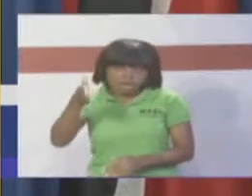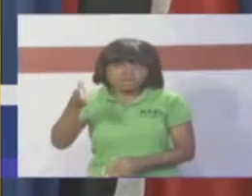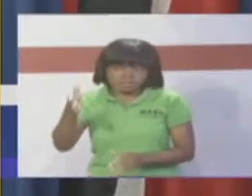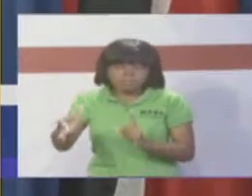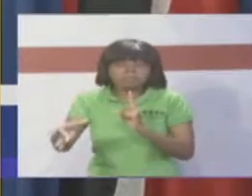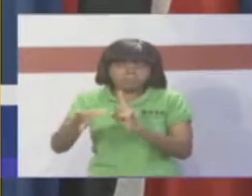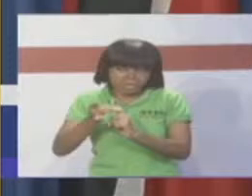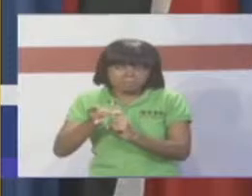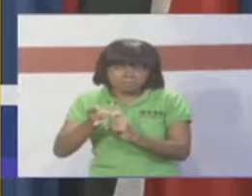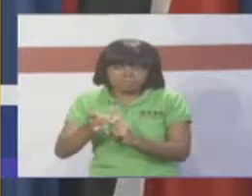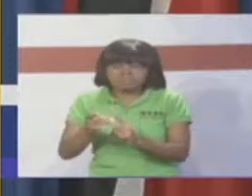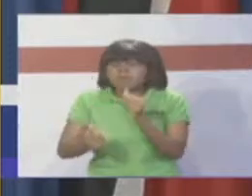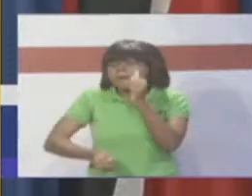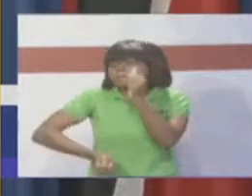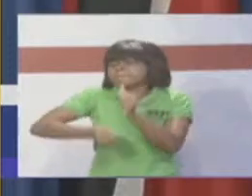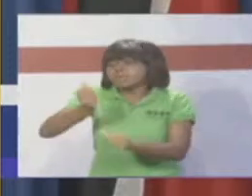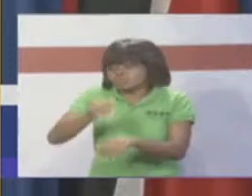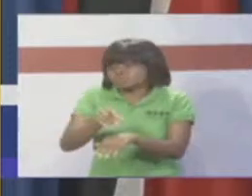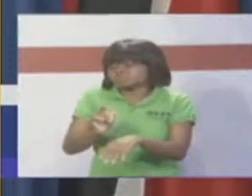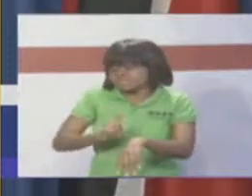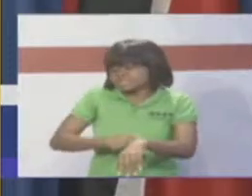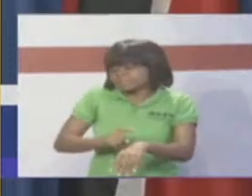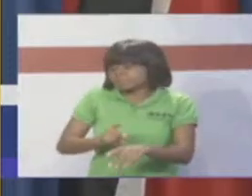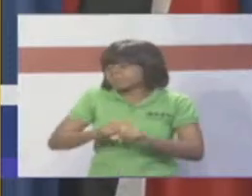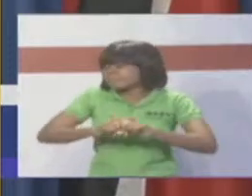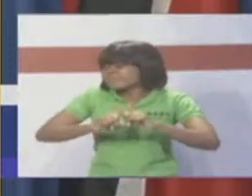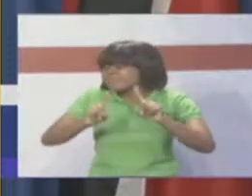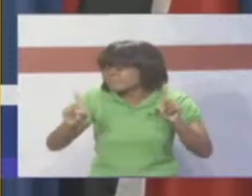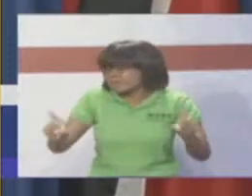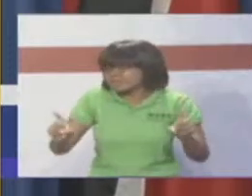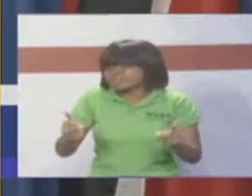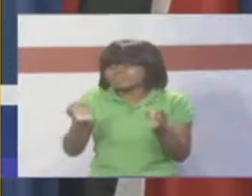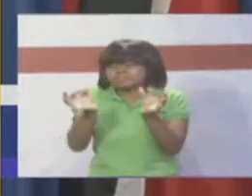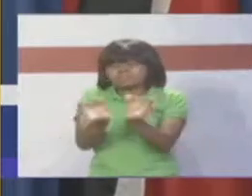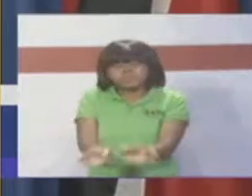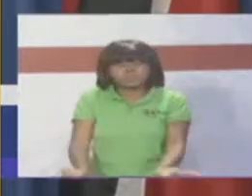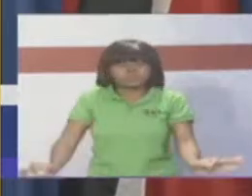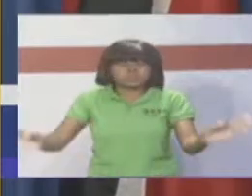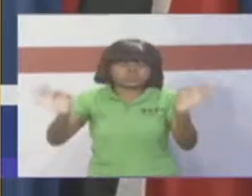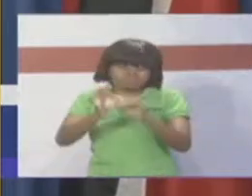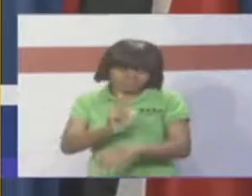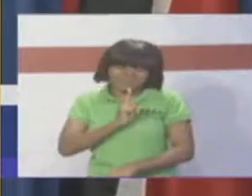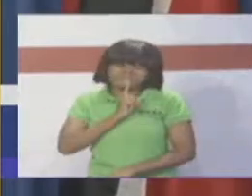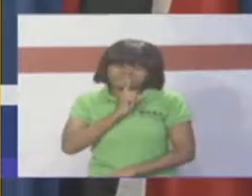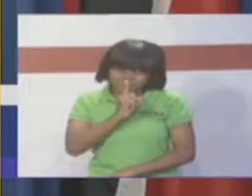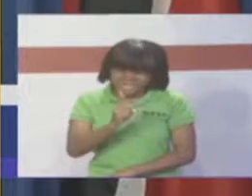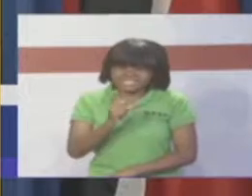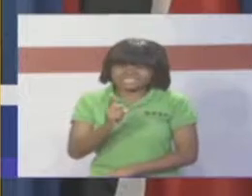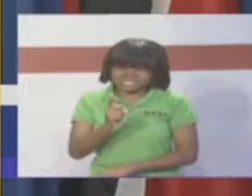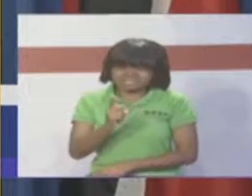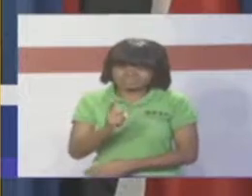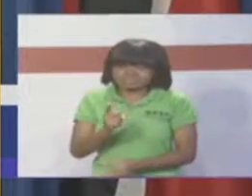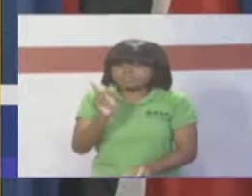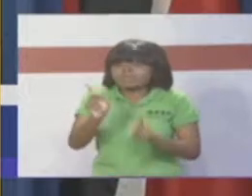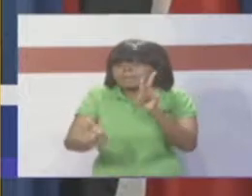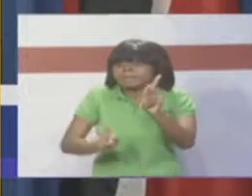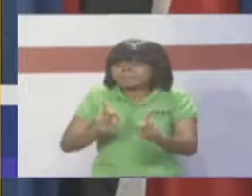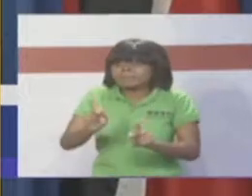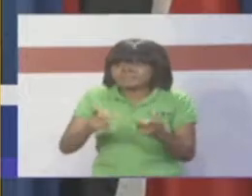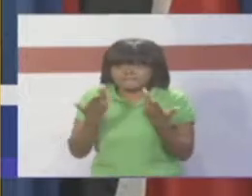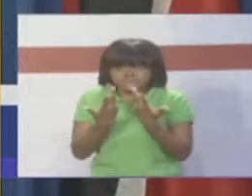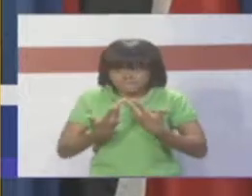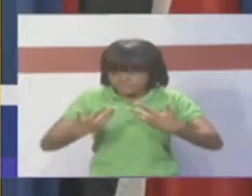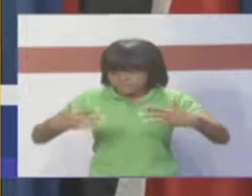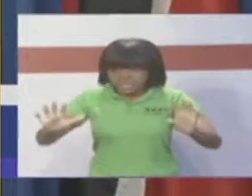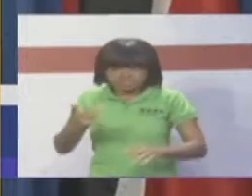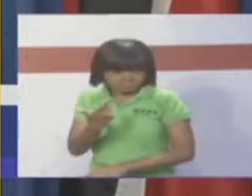population has been shown to be responding better in the event